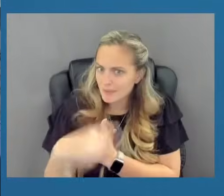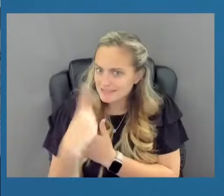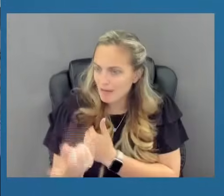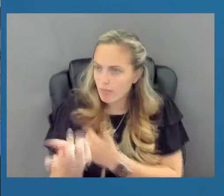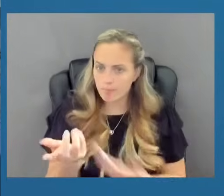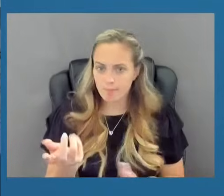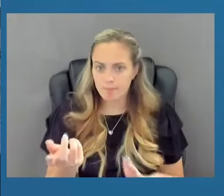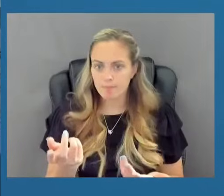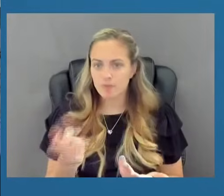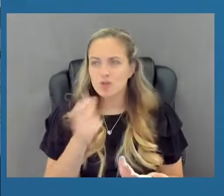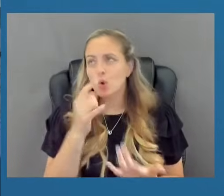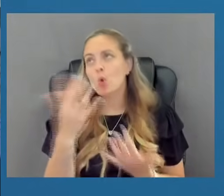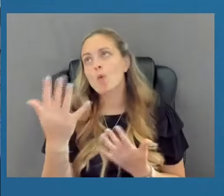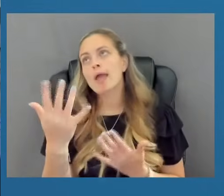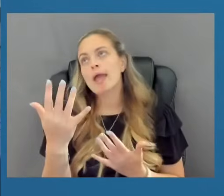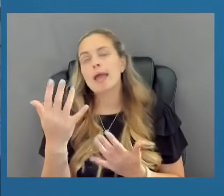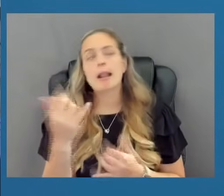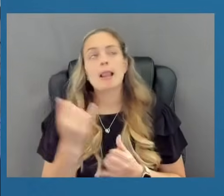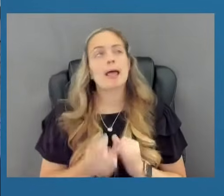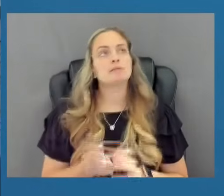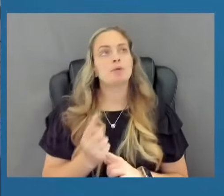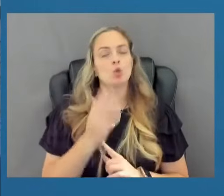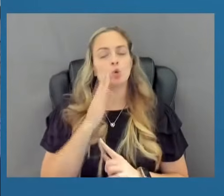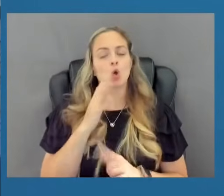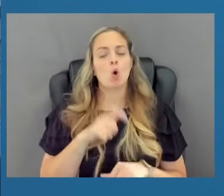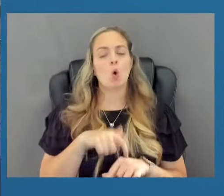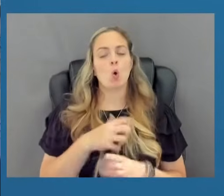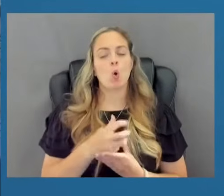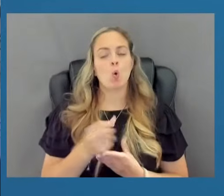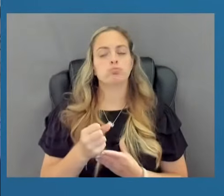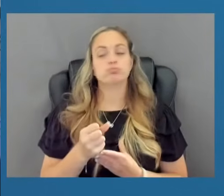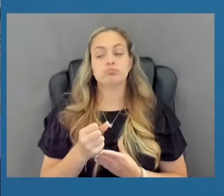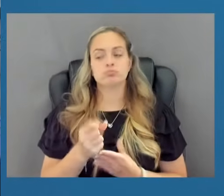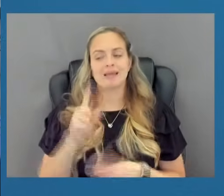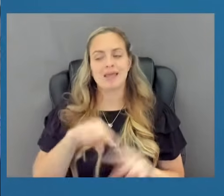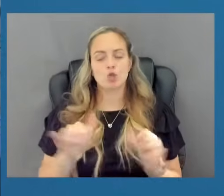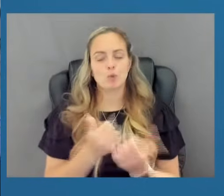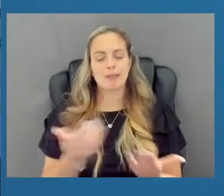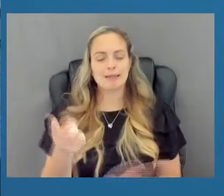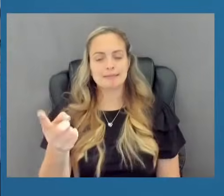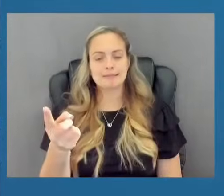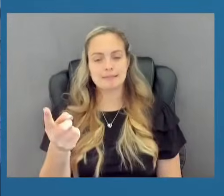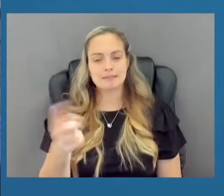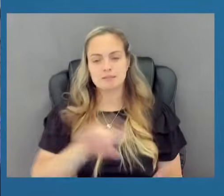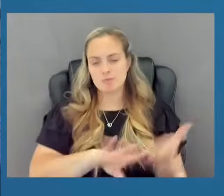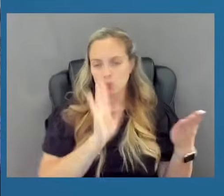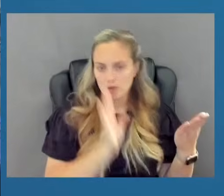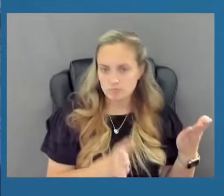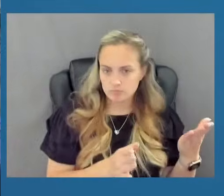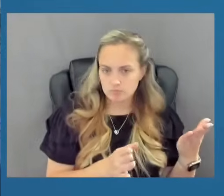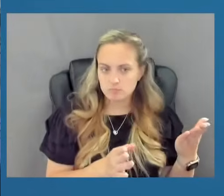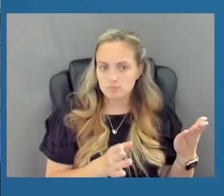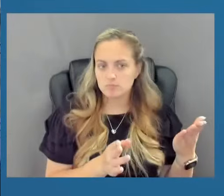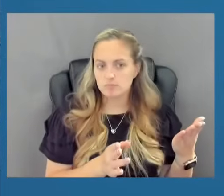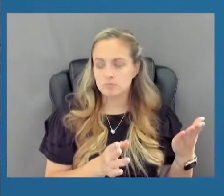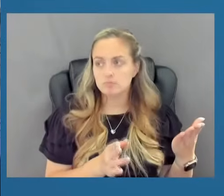But don't wait till the 11th hour when you know it's too late to do something about remedying that. Work in good